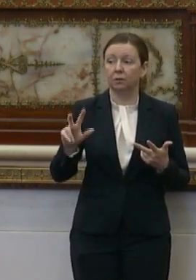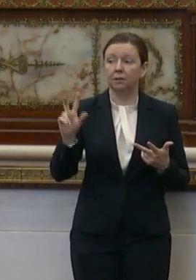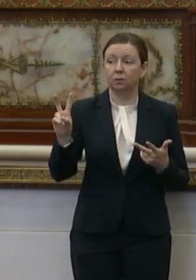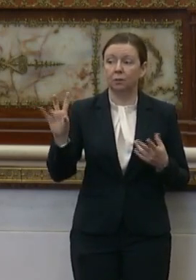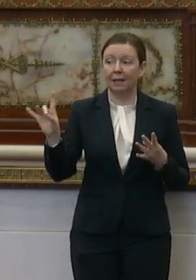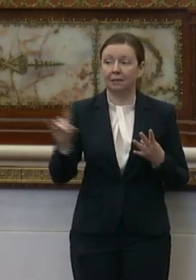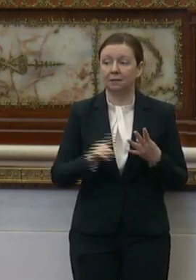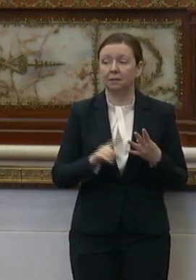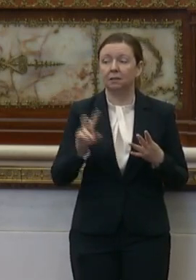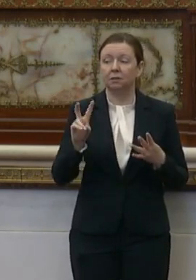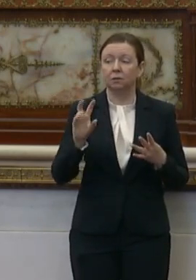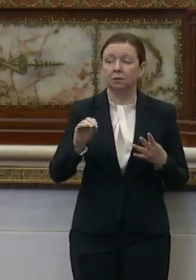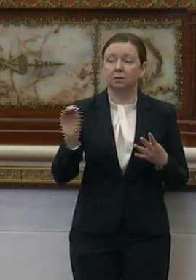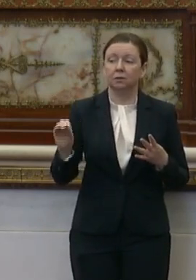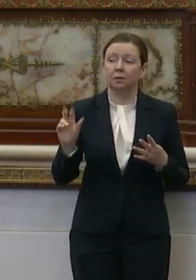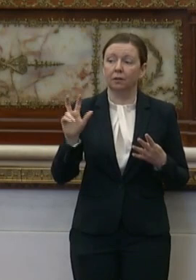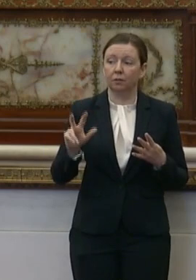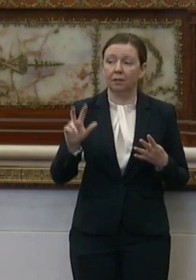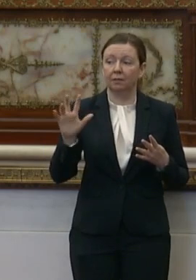200328,